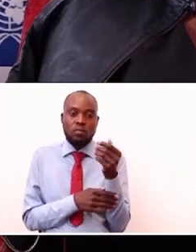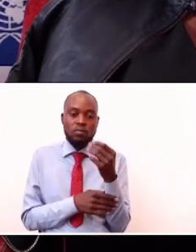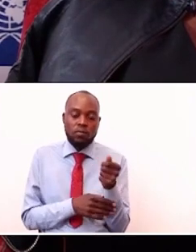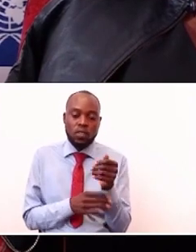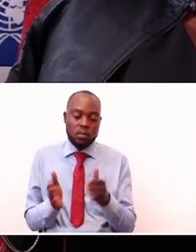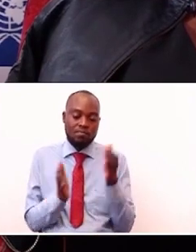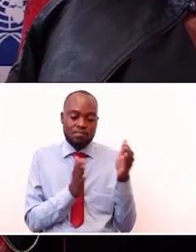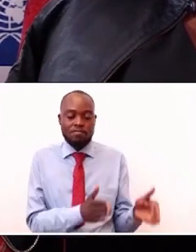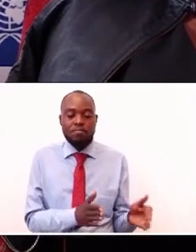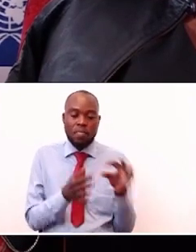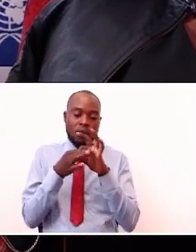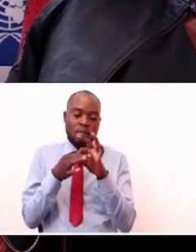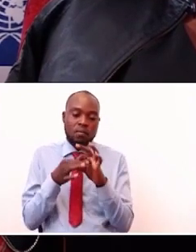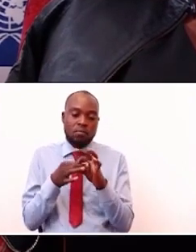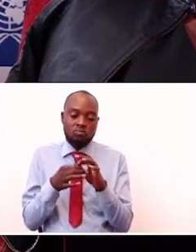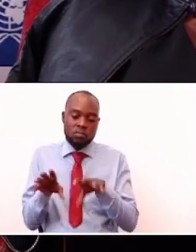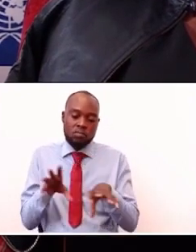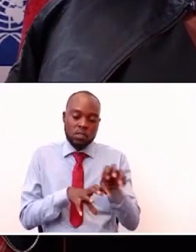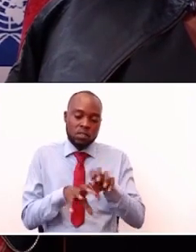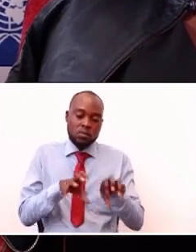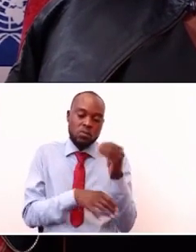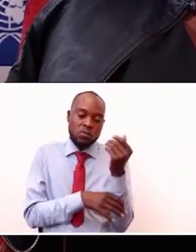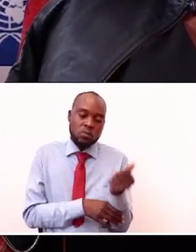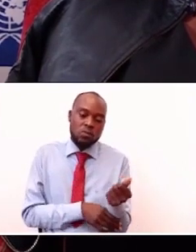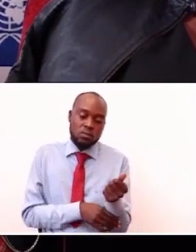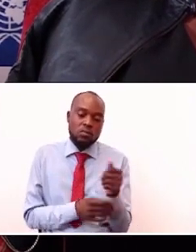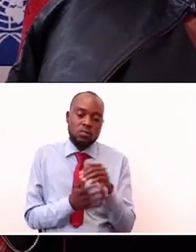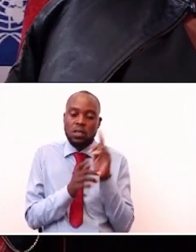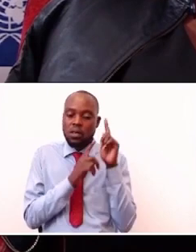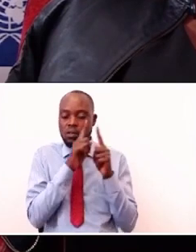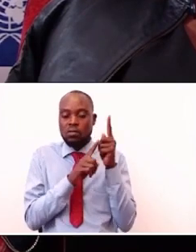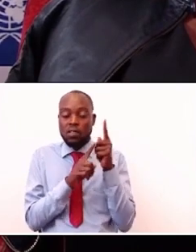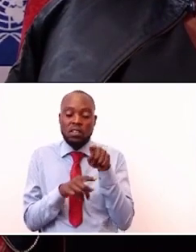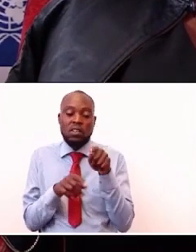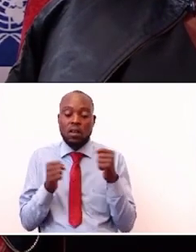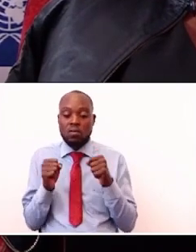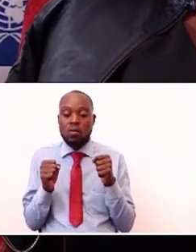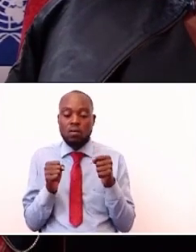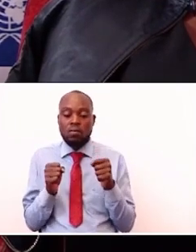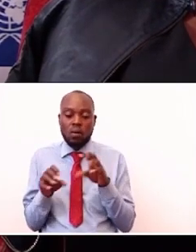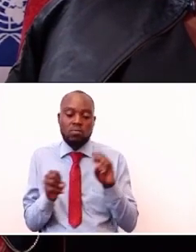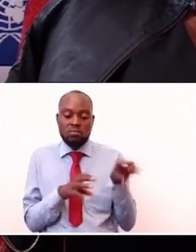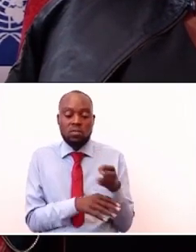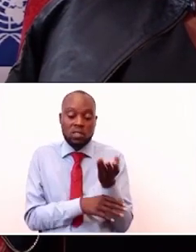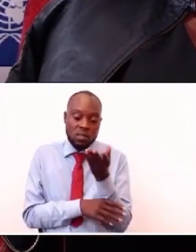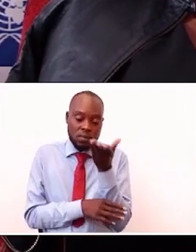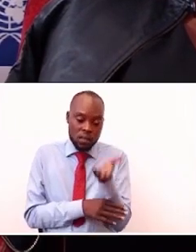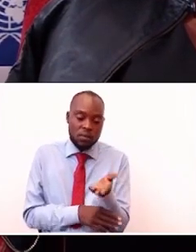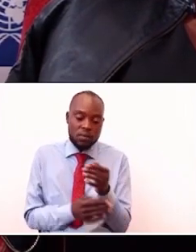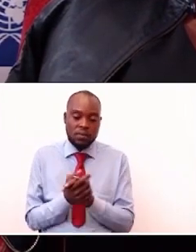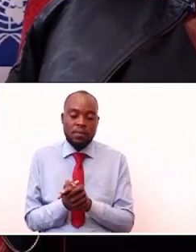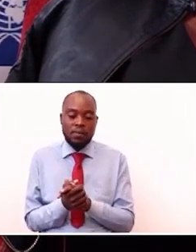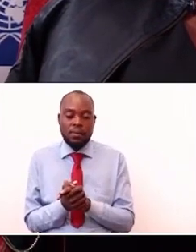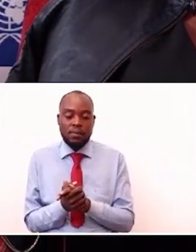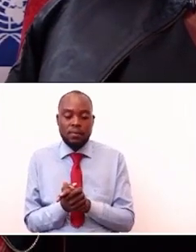They're interconnected between the domestic economy and the global sector. And I think it will be dangerous to lose sight of that. And this, for me, why